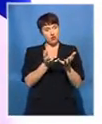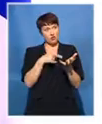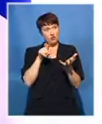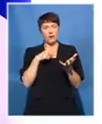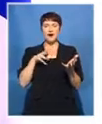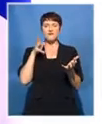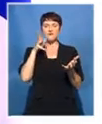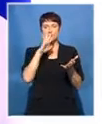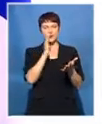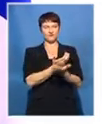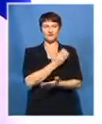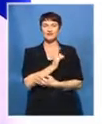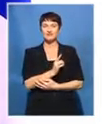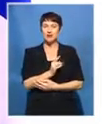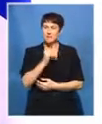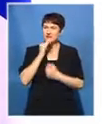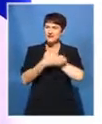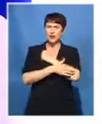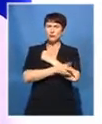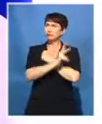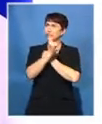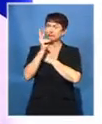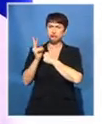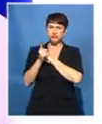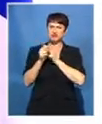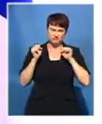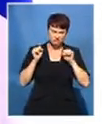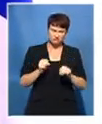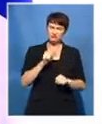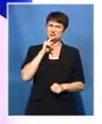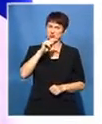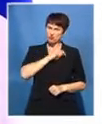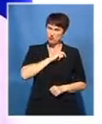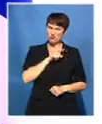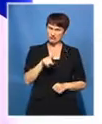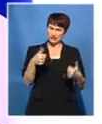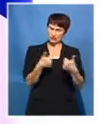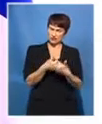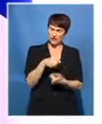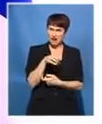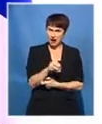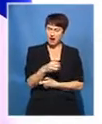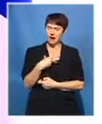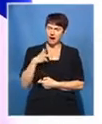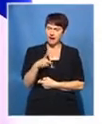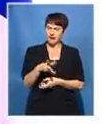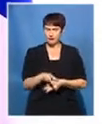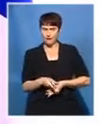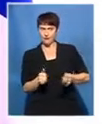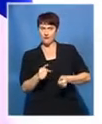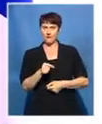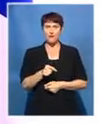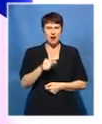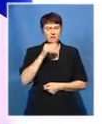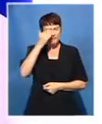Is the fact that our nations share a sense of urgency about this challenge and a growing realization that it is within